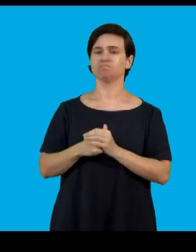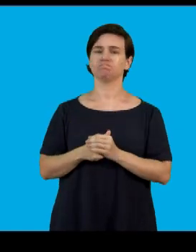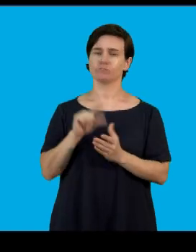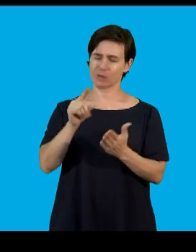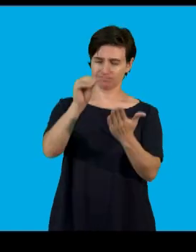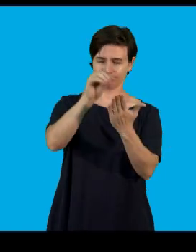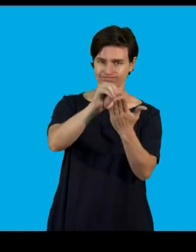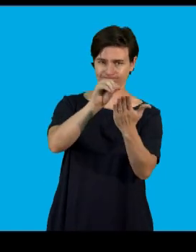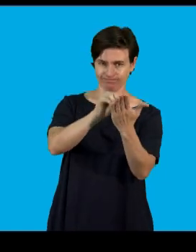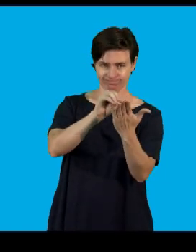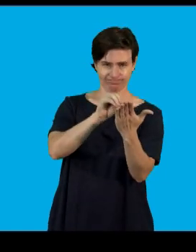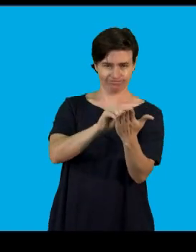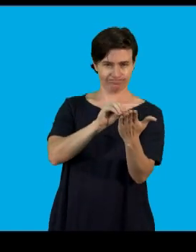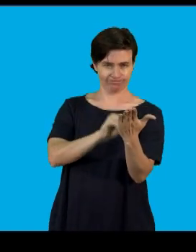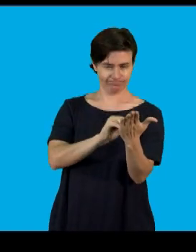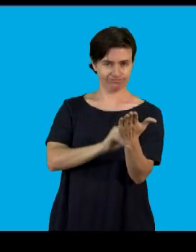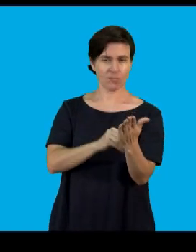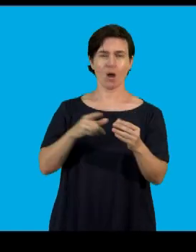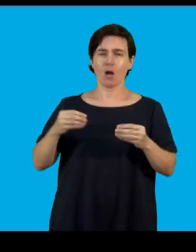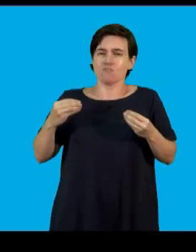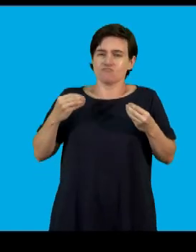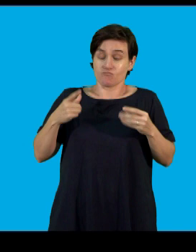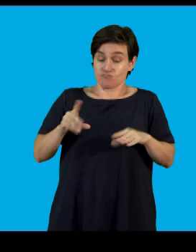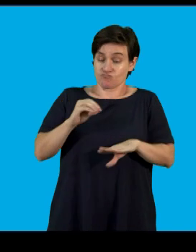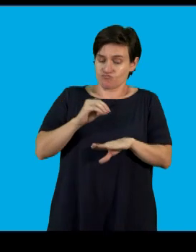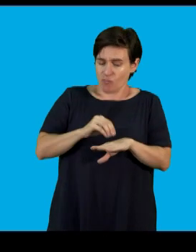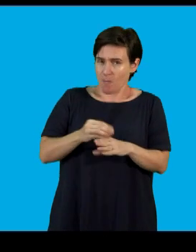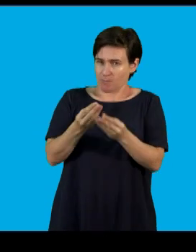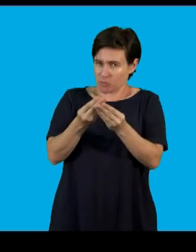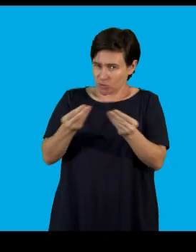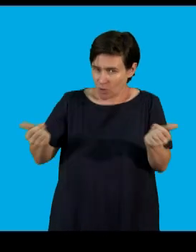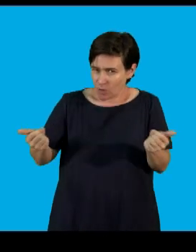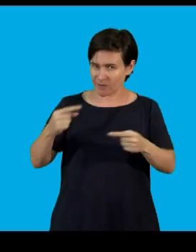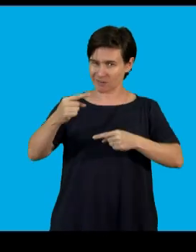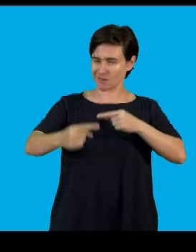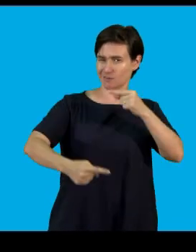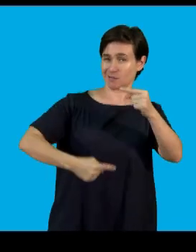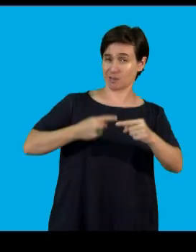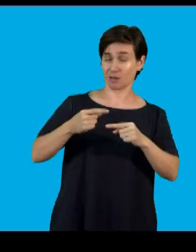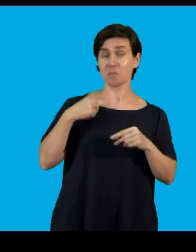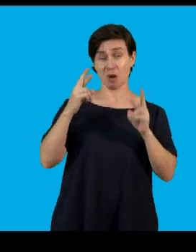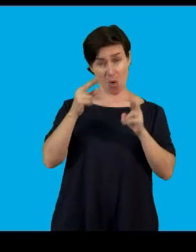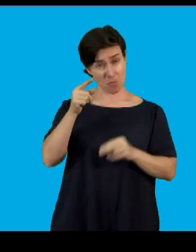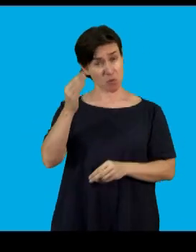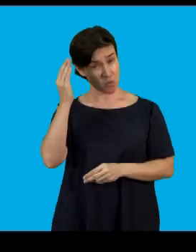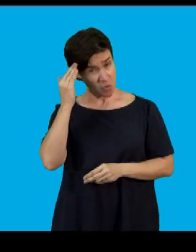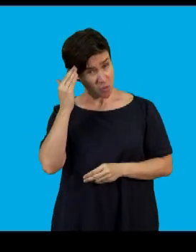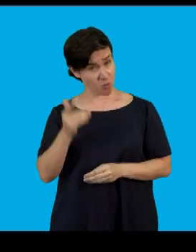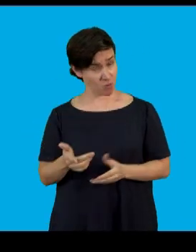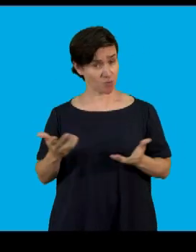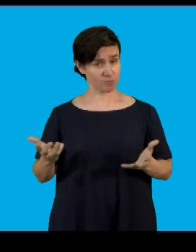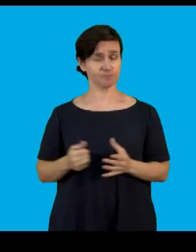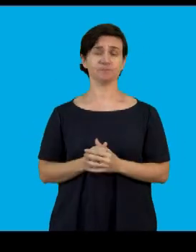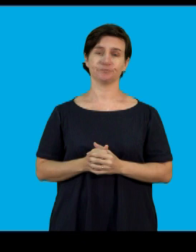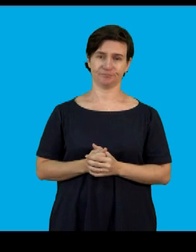steps of the problem-solving cycle. You are just listing and not explaining. Now, I hope you know them. All right, let's